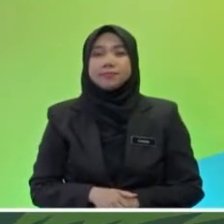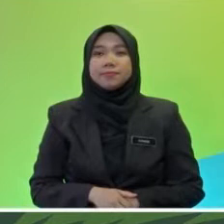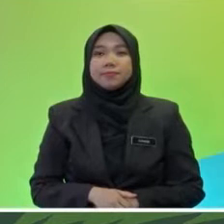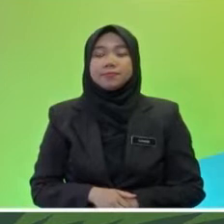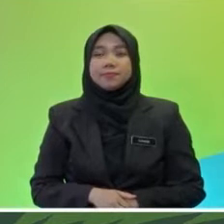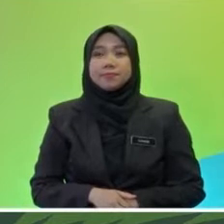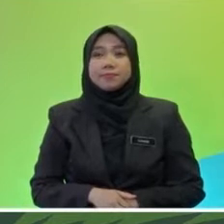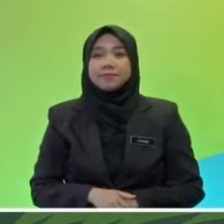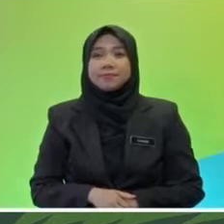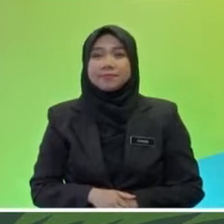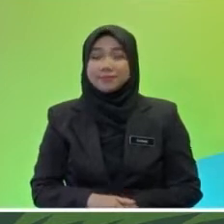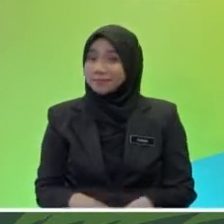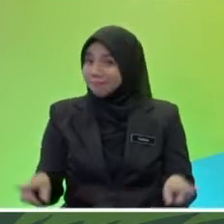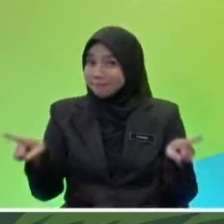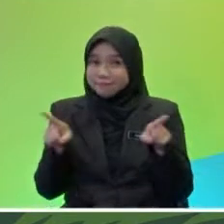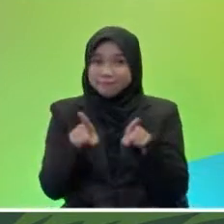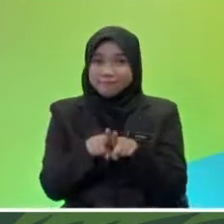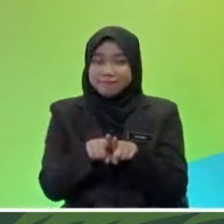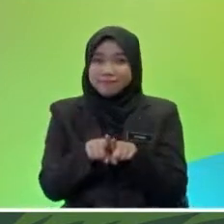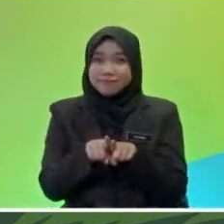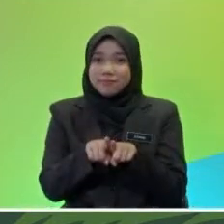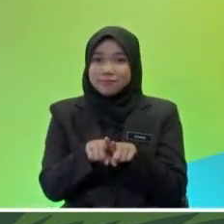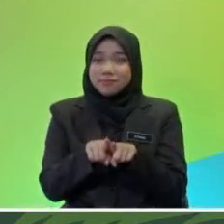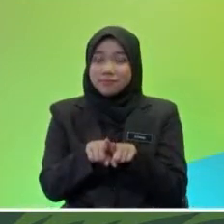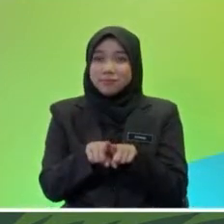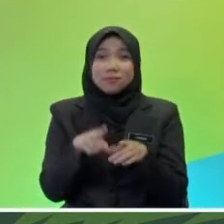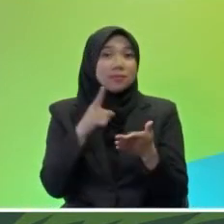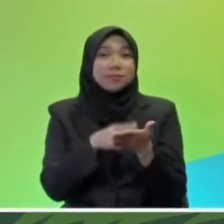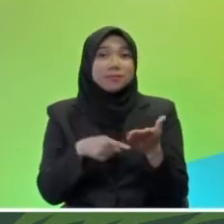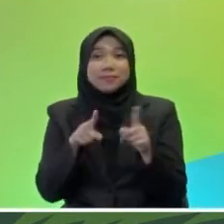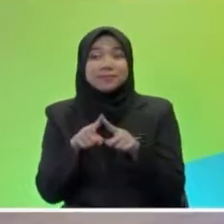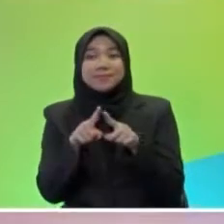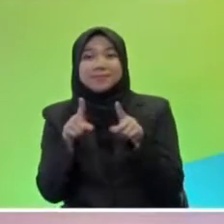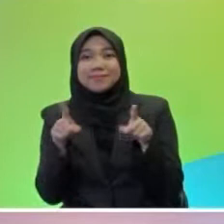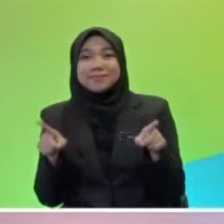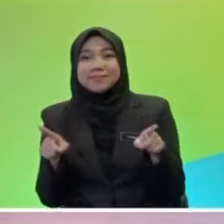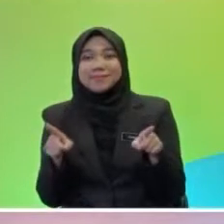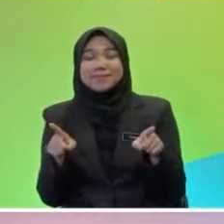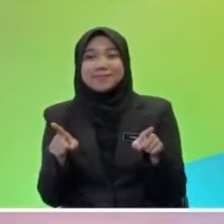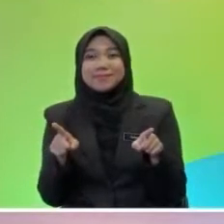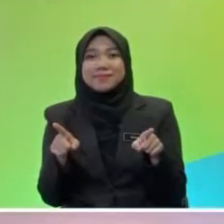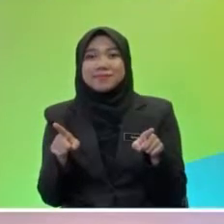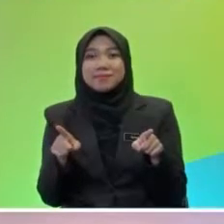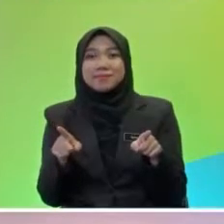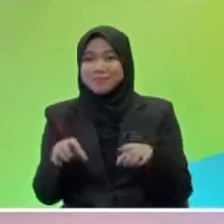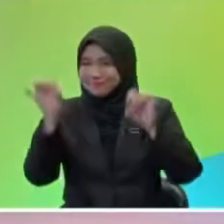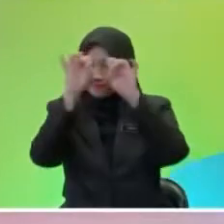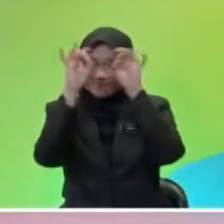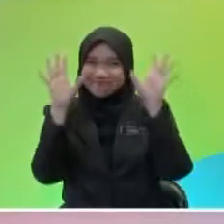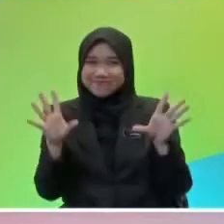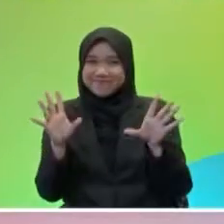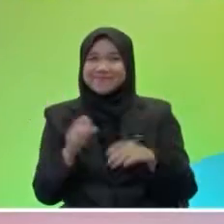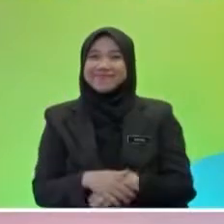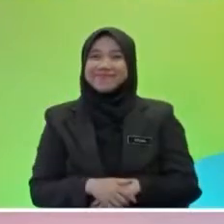Oh, that's similarities, right, teacher? How about differences? Mm. All right. So we are going to test you. Okay. All right. So